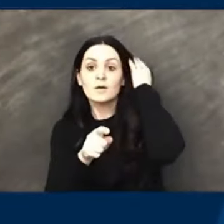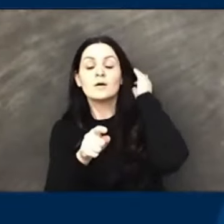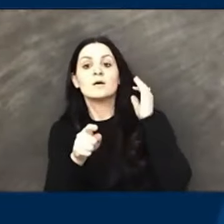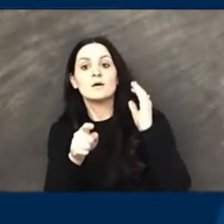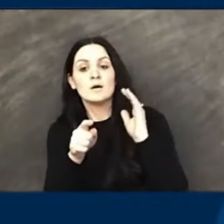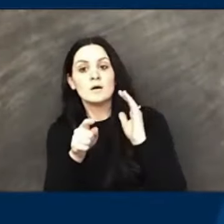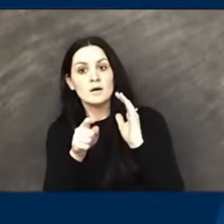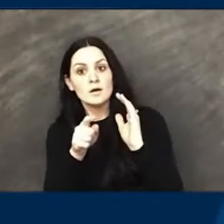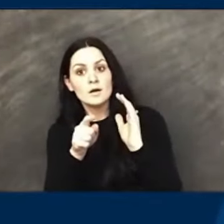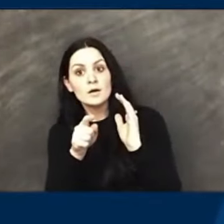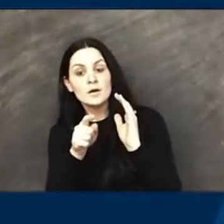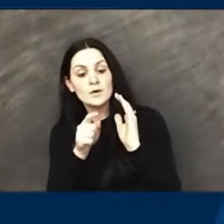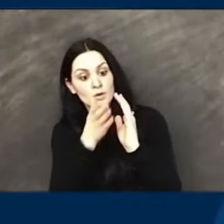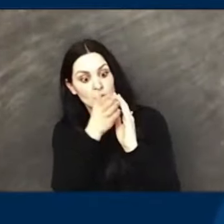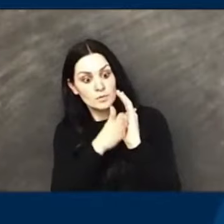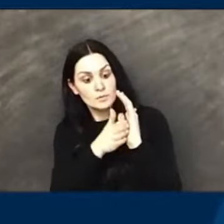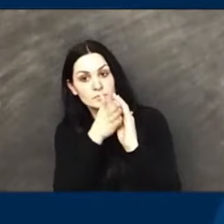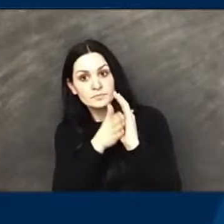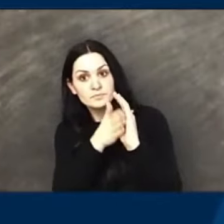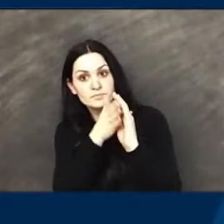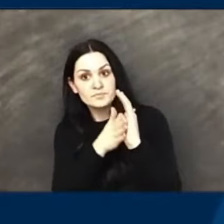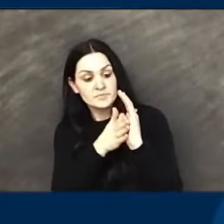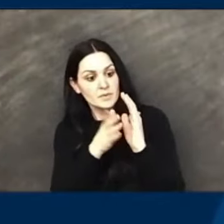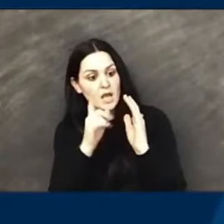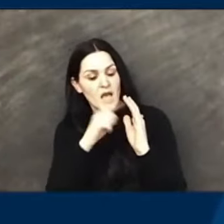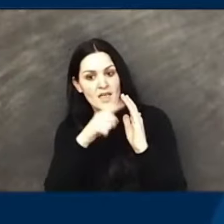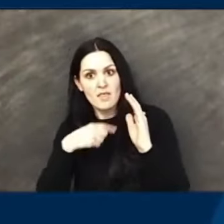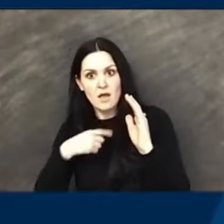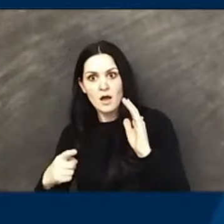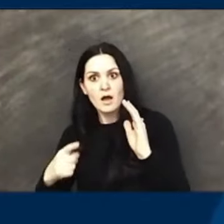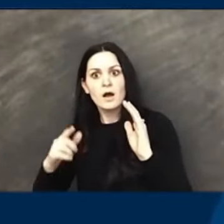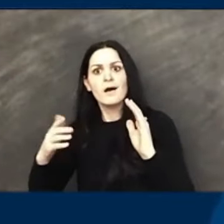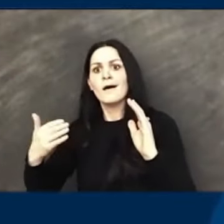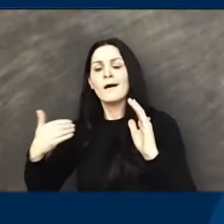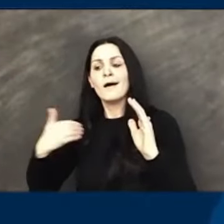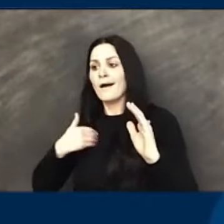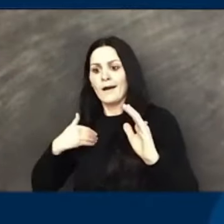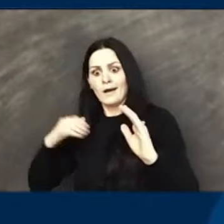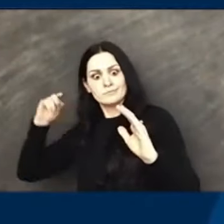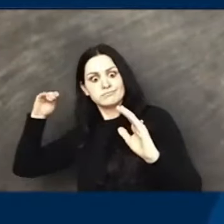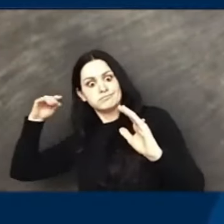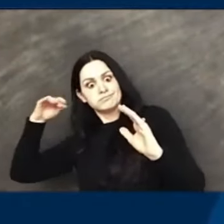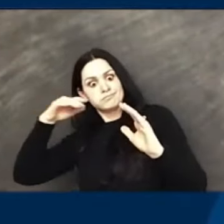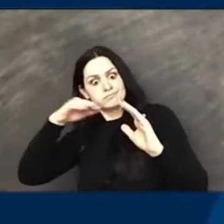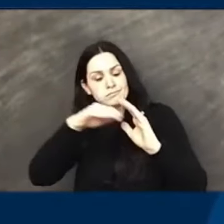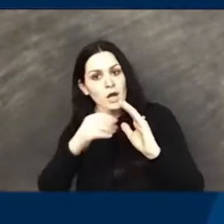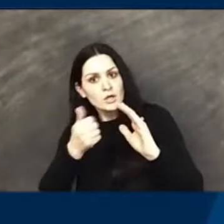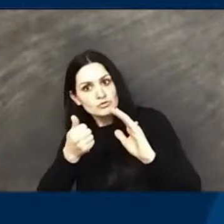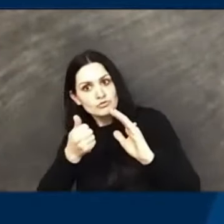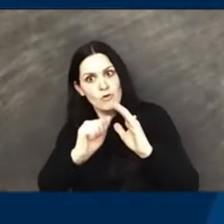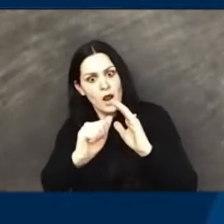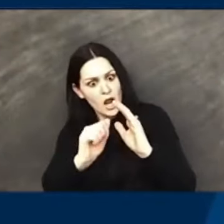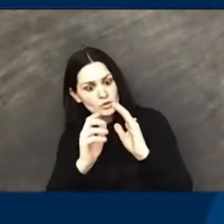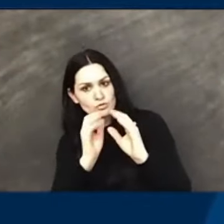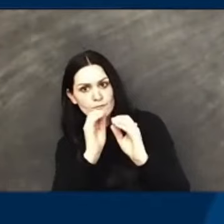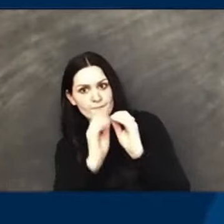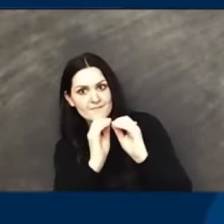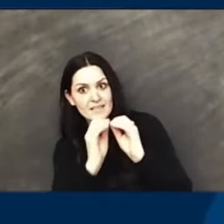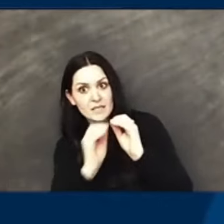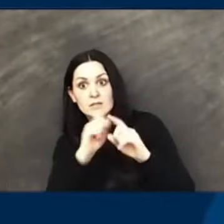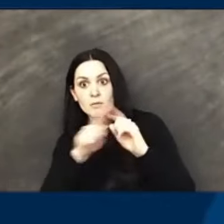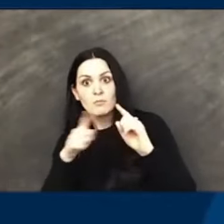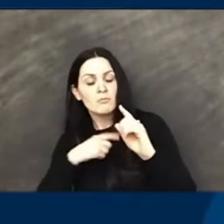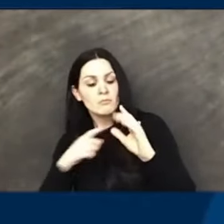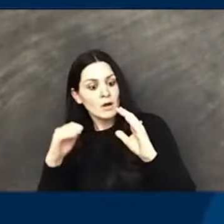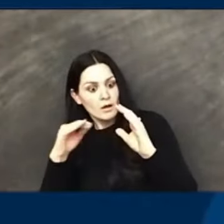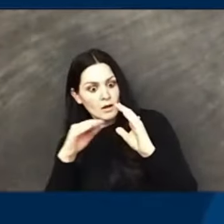inflammation soldiers come rushing in to try to repair that injury, and in the process actually create more